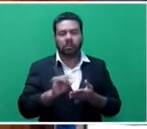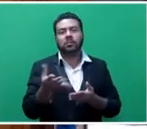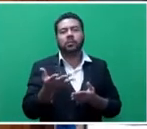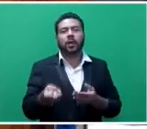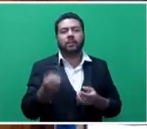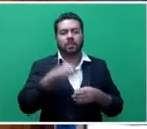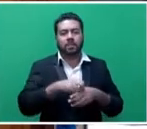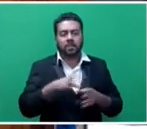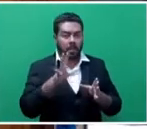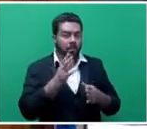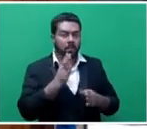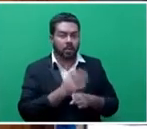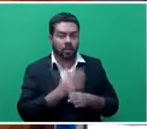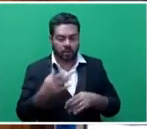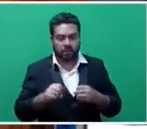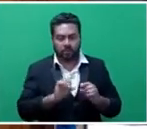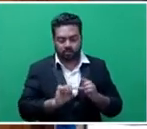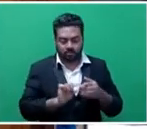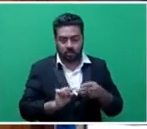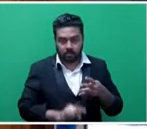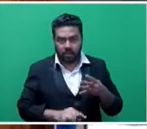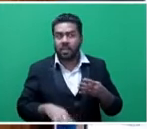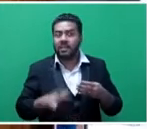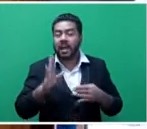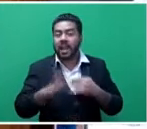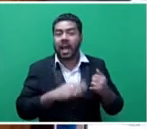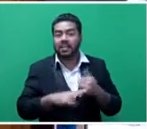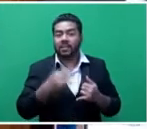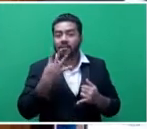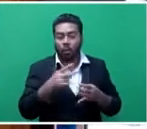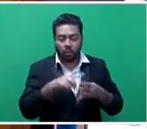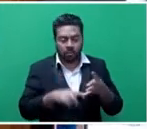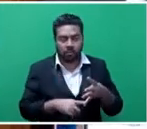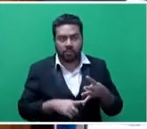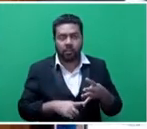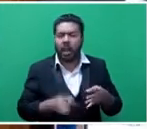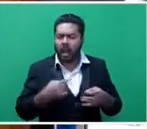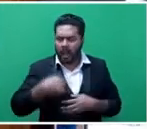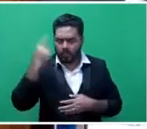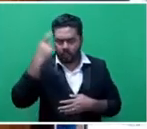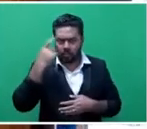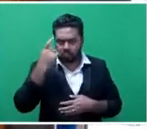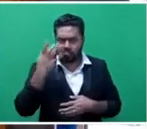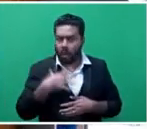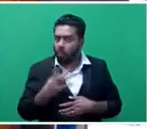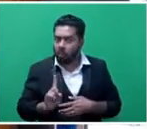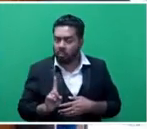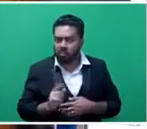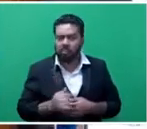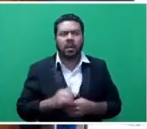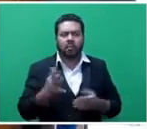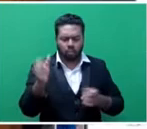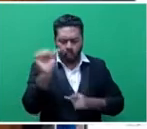of these entities. And these include the last four in the list which I have just read. I am concerned, Mr. Speaker, sir, that the